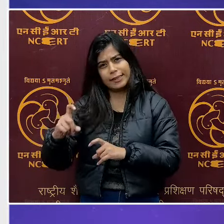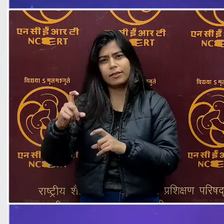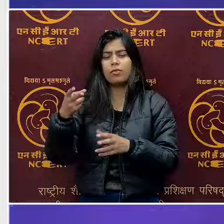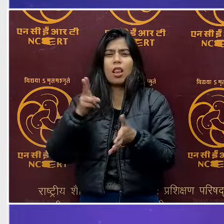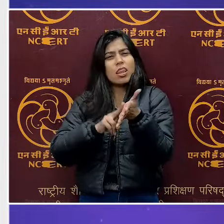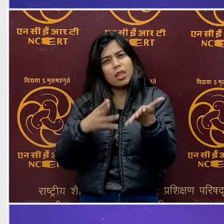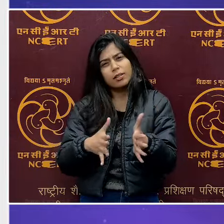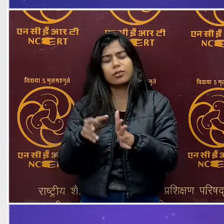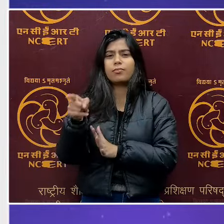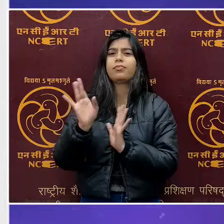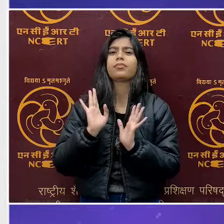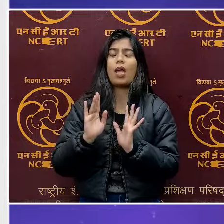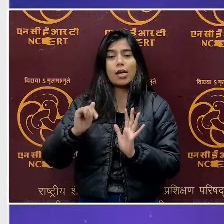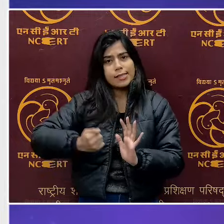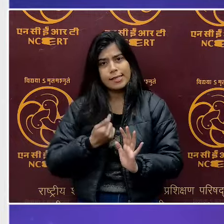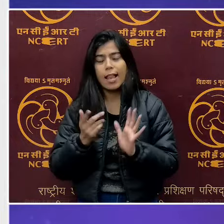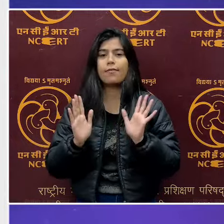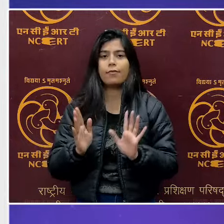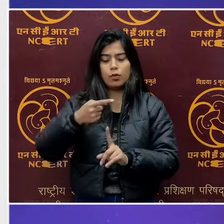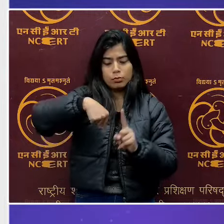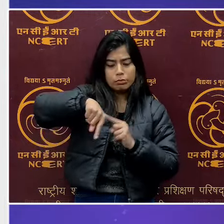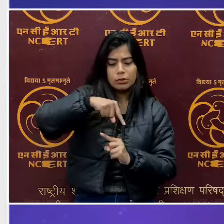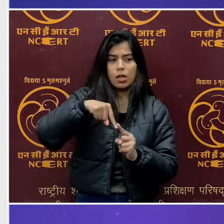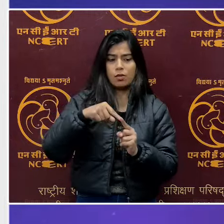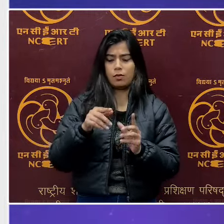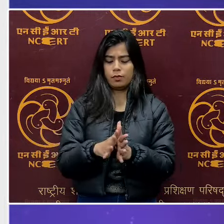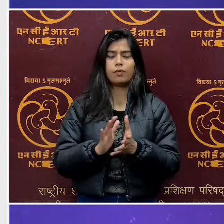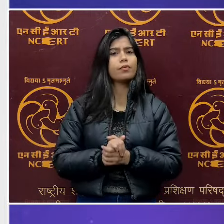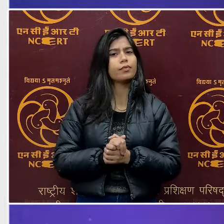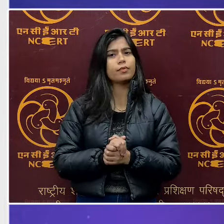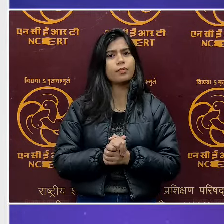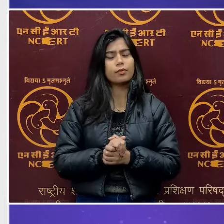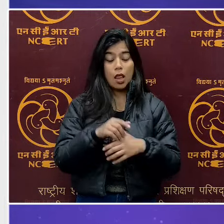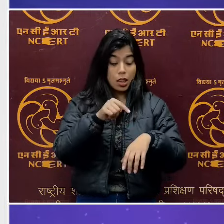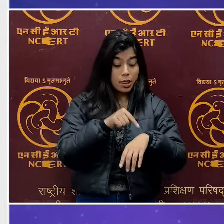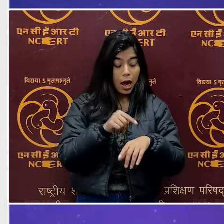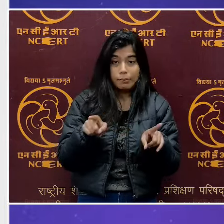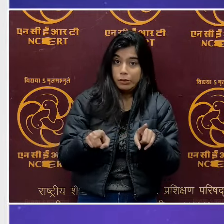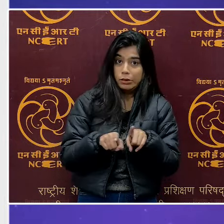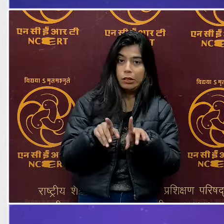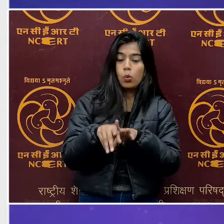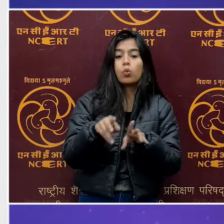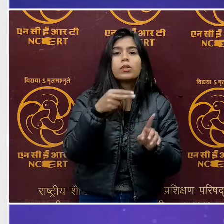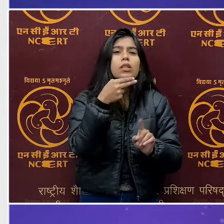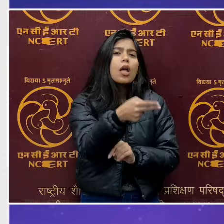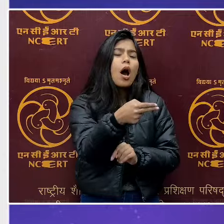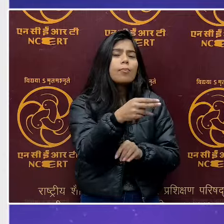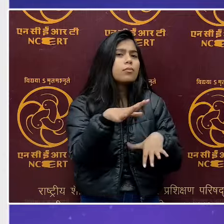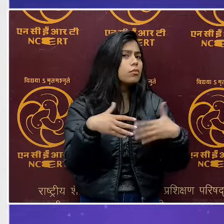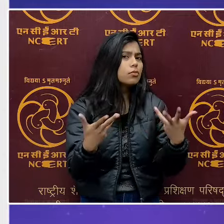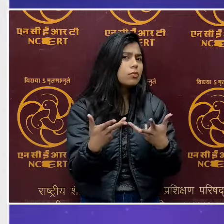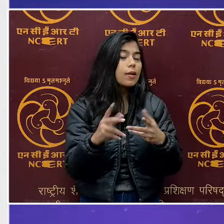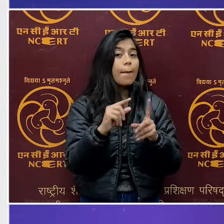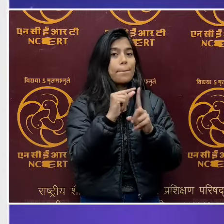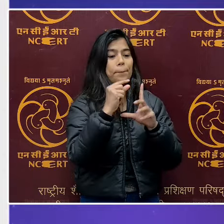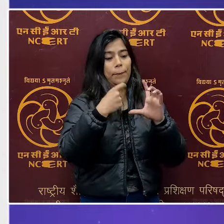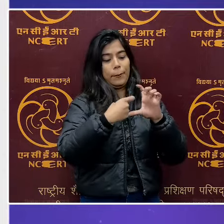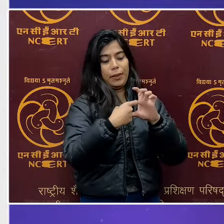means it is repeating itself after a certain interval of time. So, this kind of motion, they are called